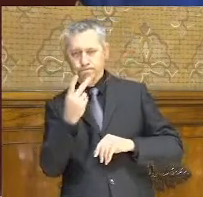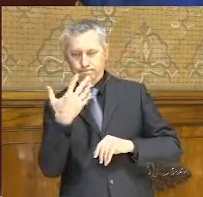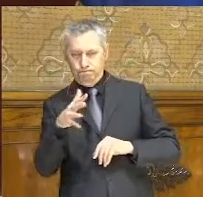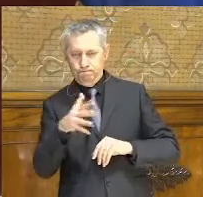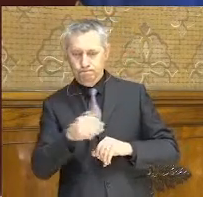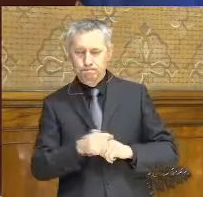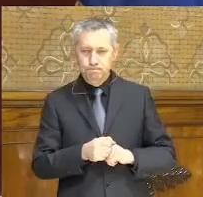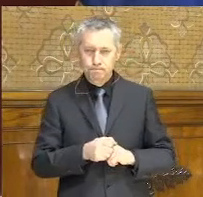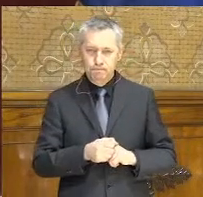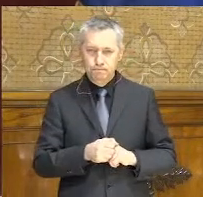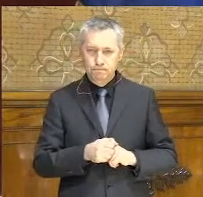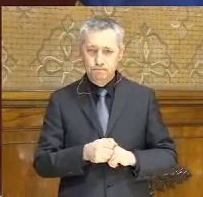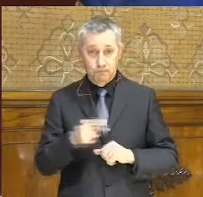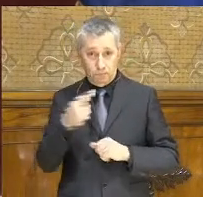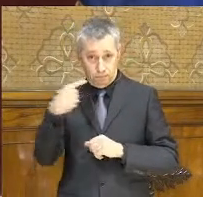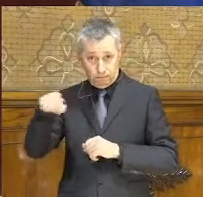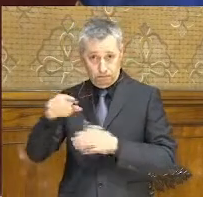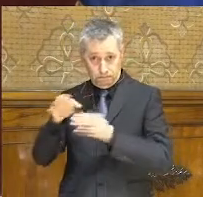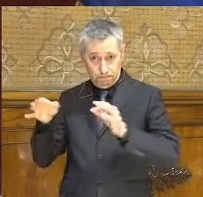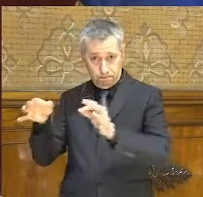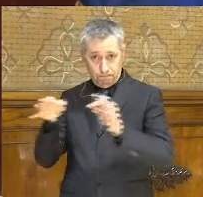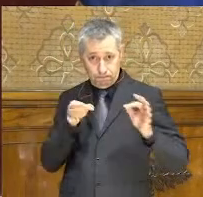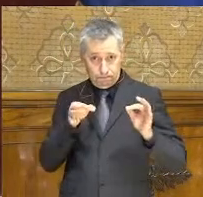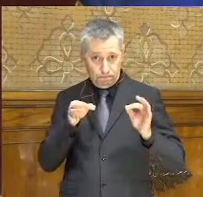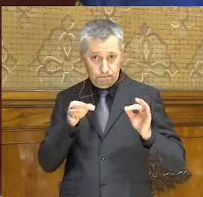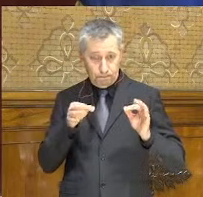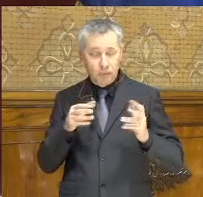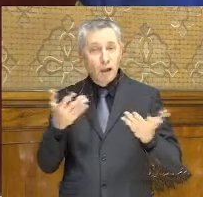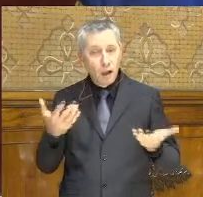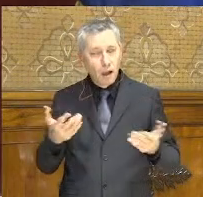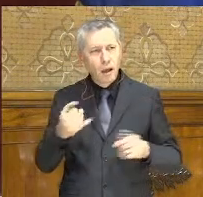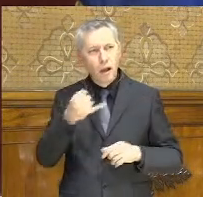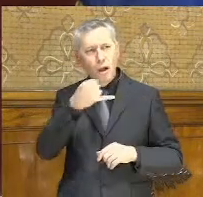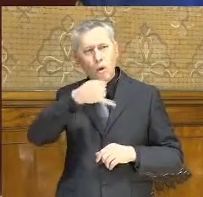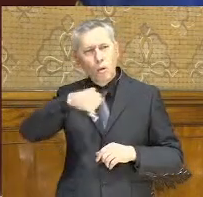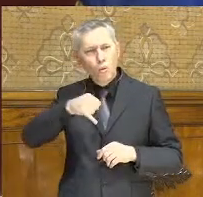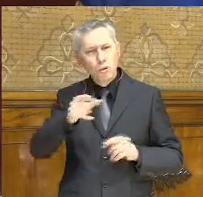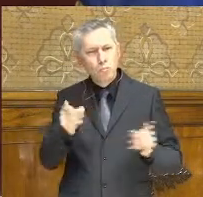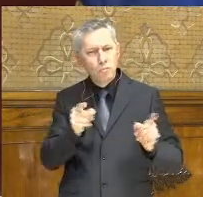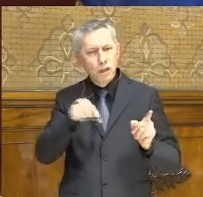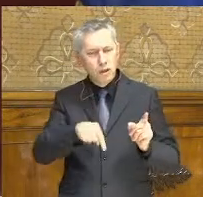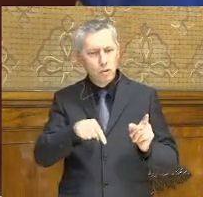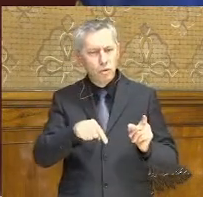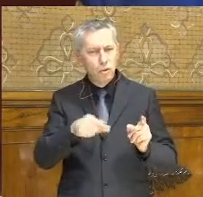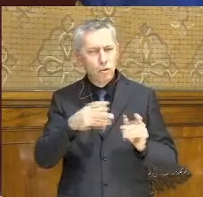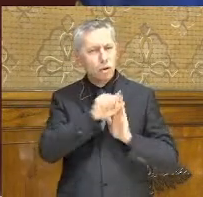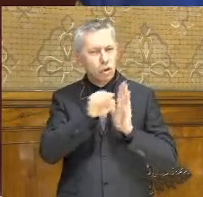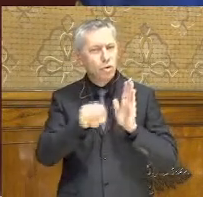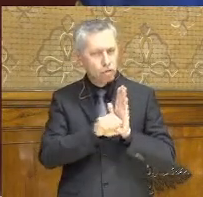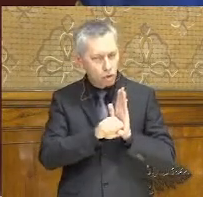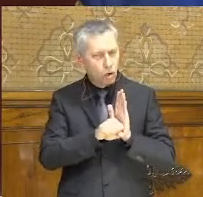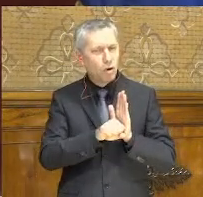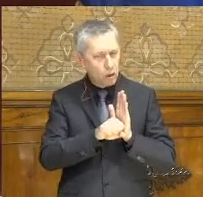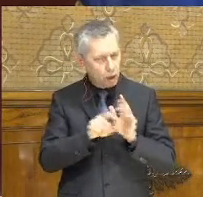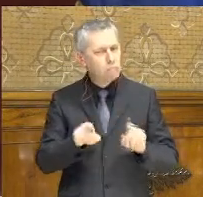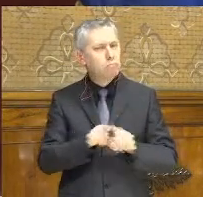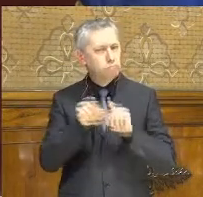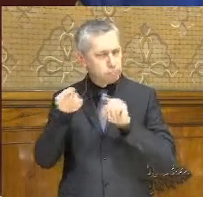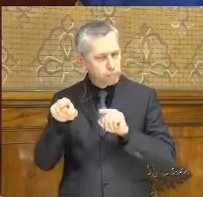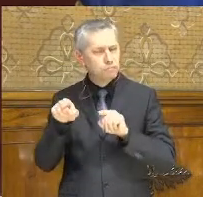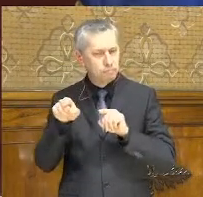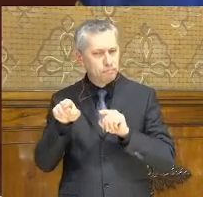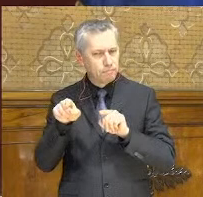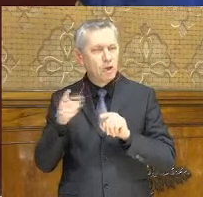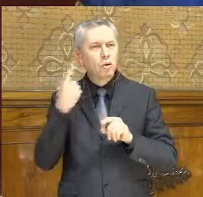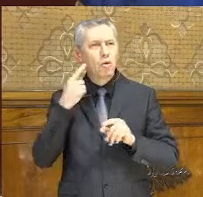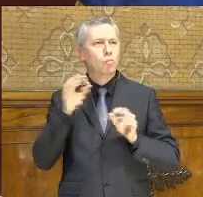Of late, history has frequently caught us short, and we have been unprepared for our